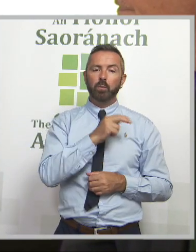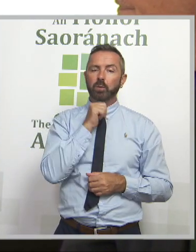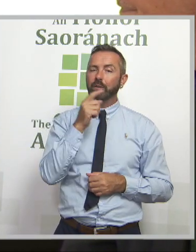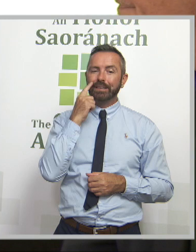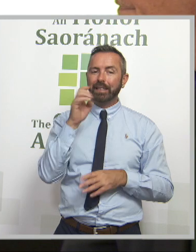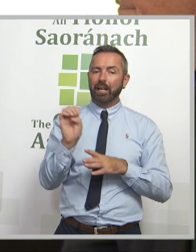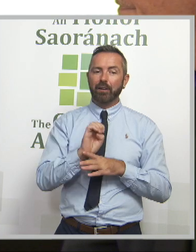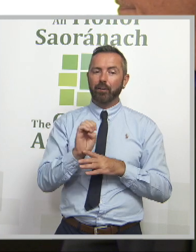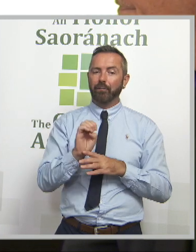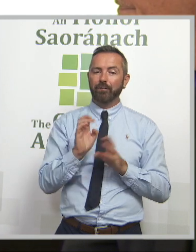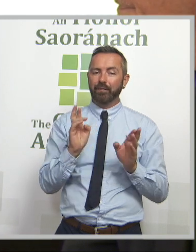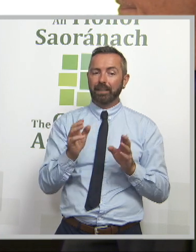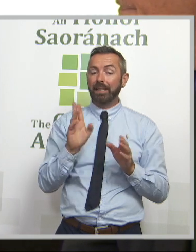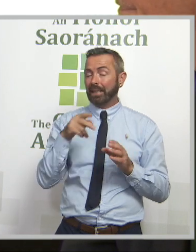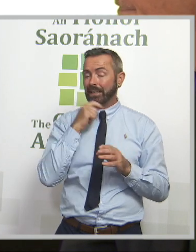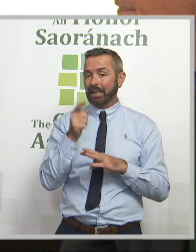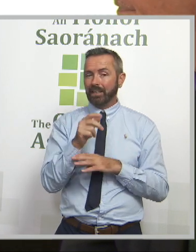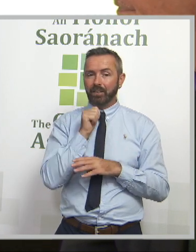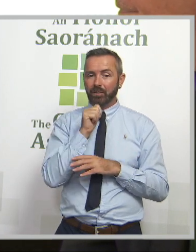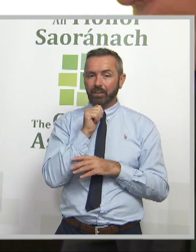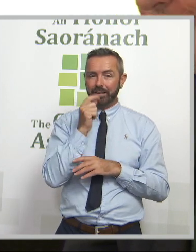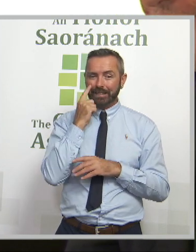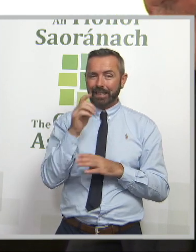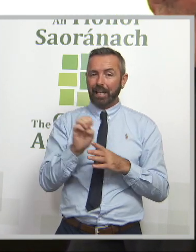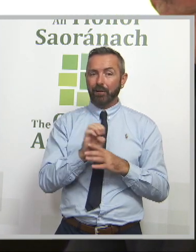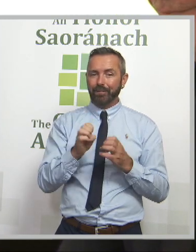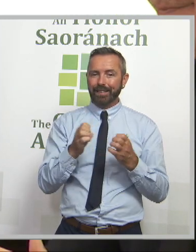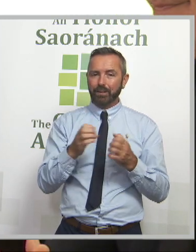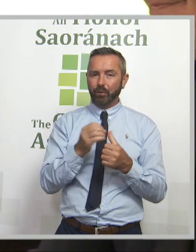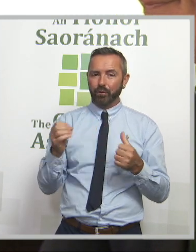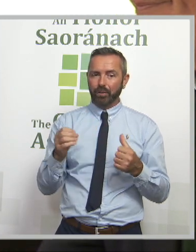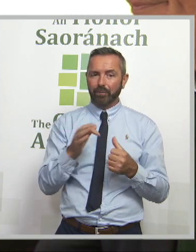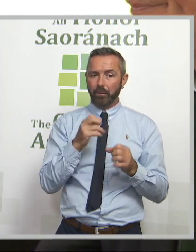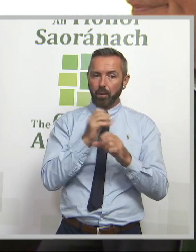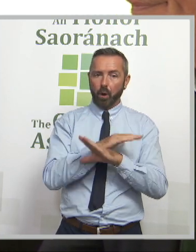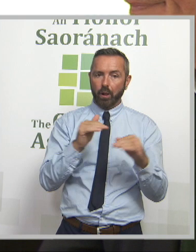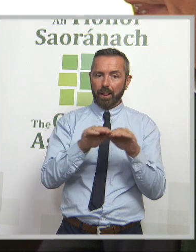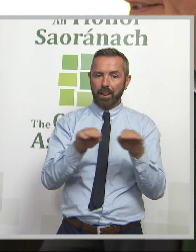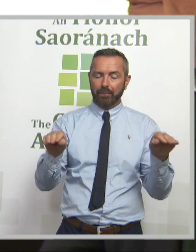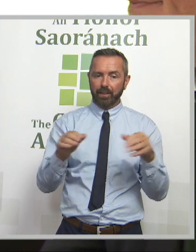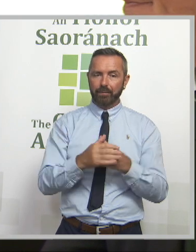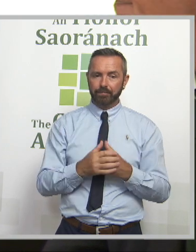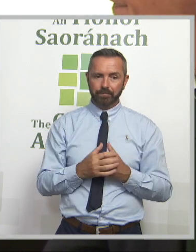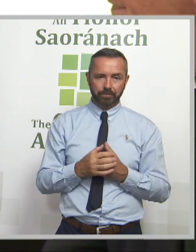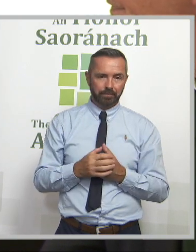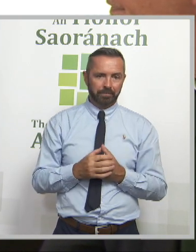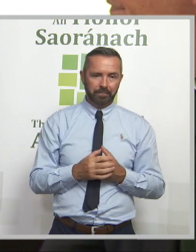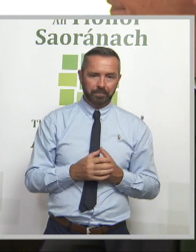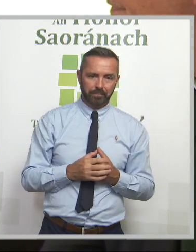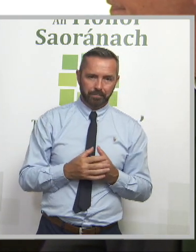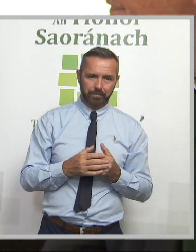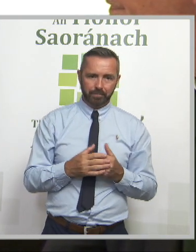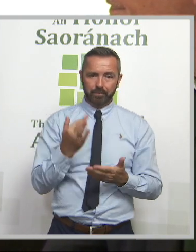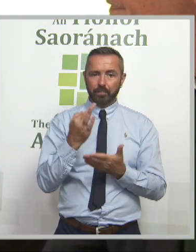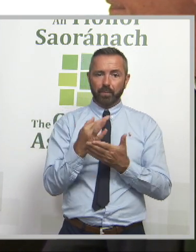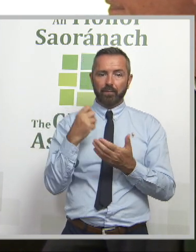each other, should we say, can I say that? At all levels. So, right from, we would maybe get communications from the